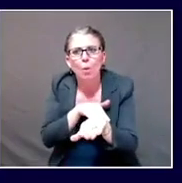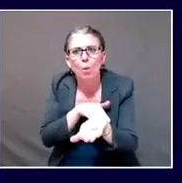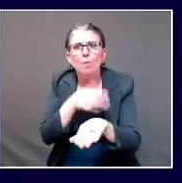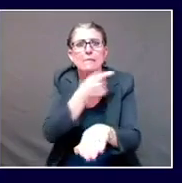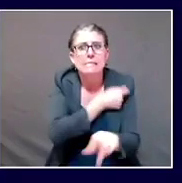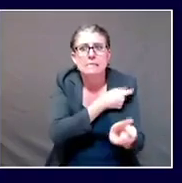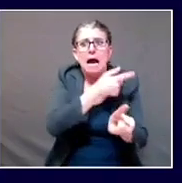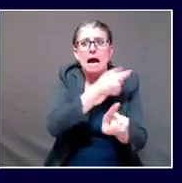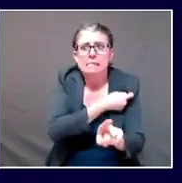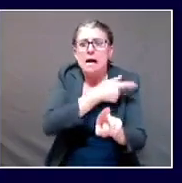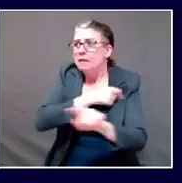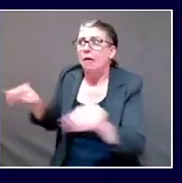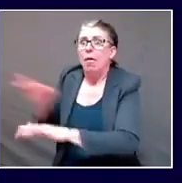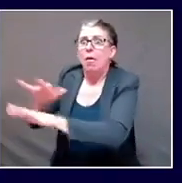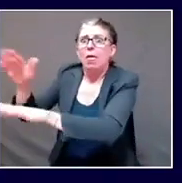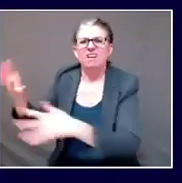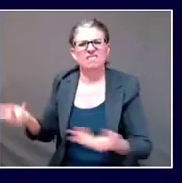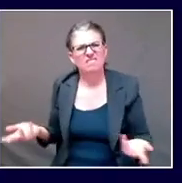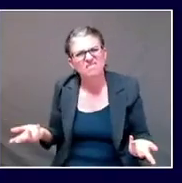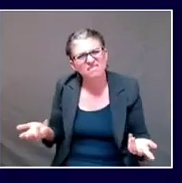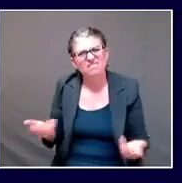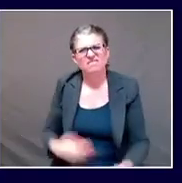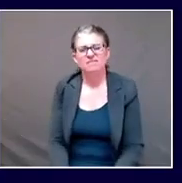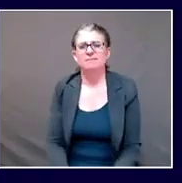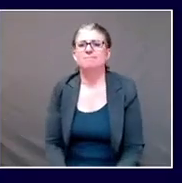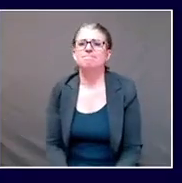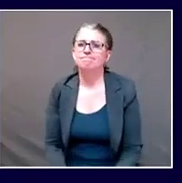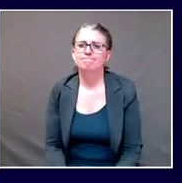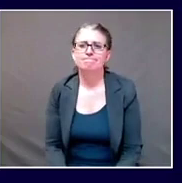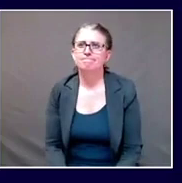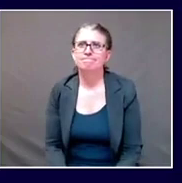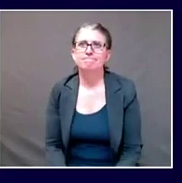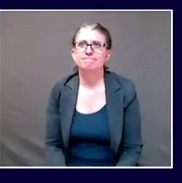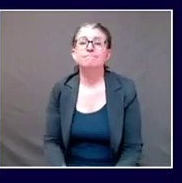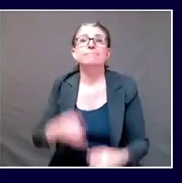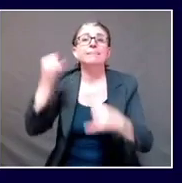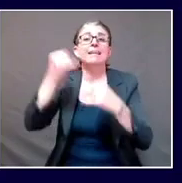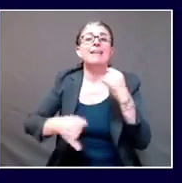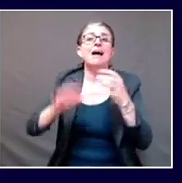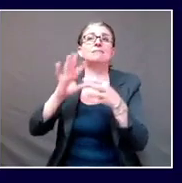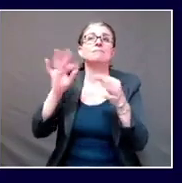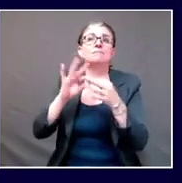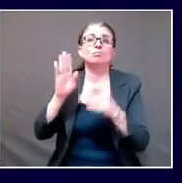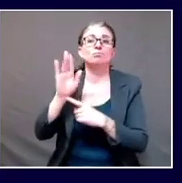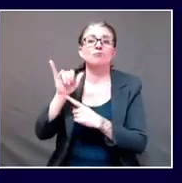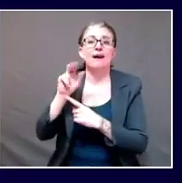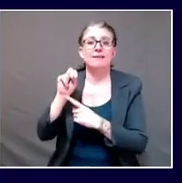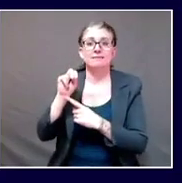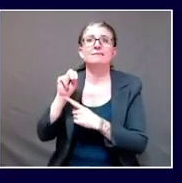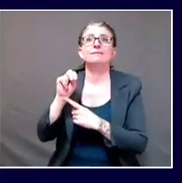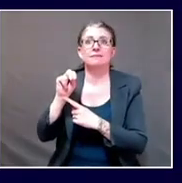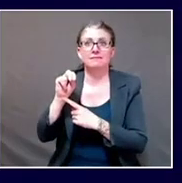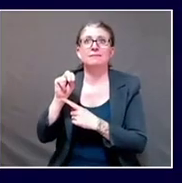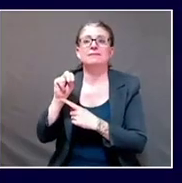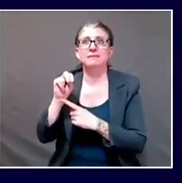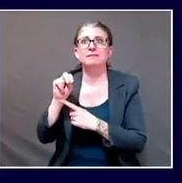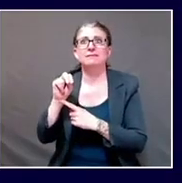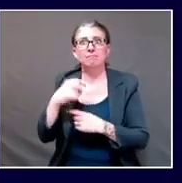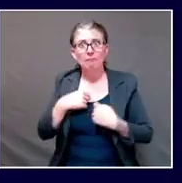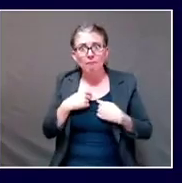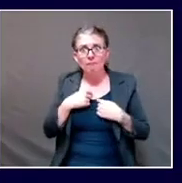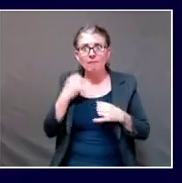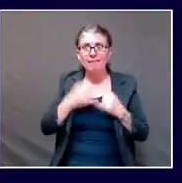afternoon. Relegated to the back, must have made Robert angry. I'll have to send him an email. I have a question about